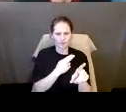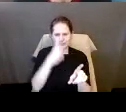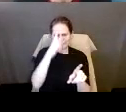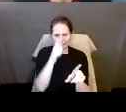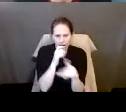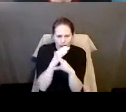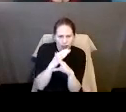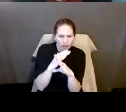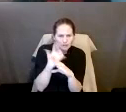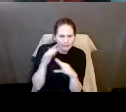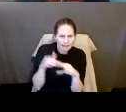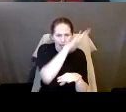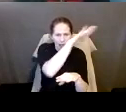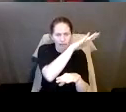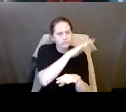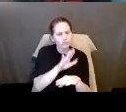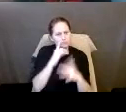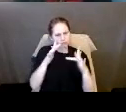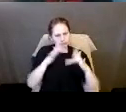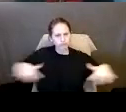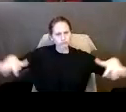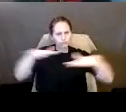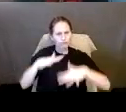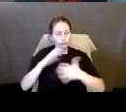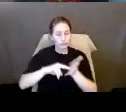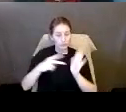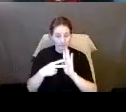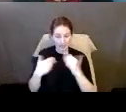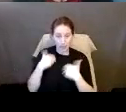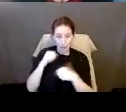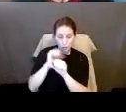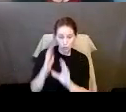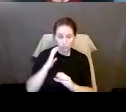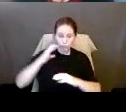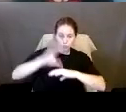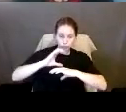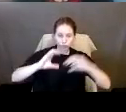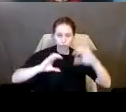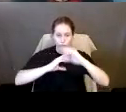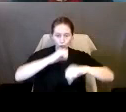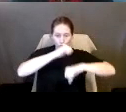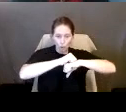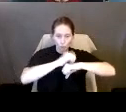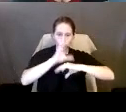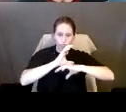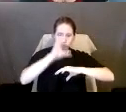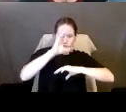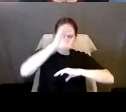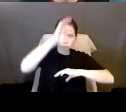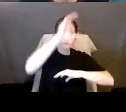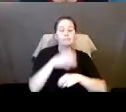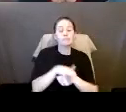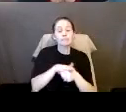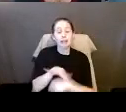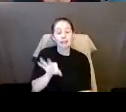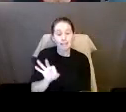confined to the hill, right? So they built it by having the workers stack stones on one another. Site 9